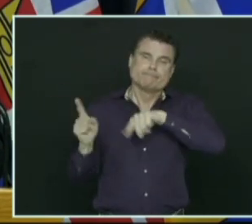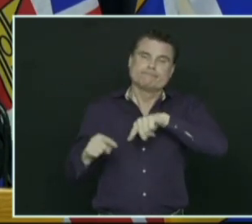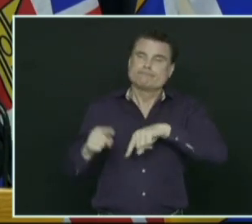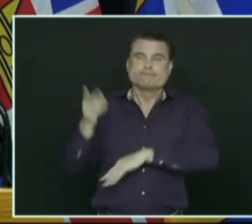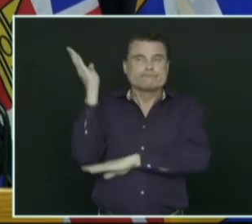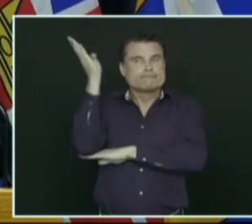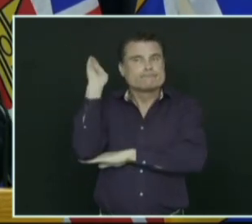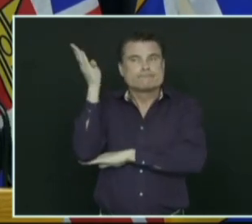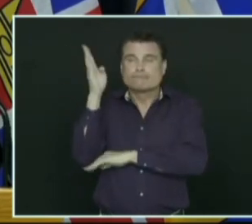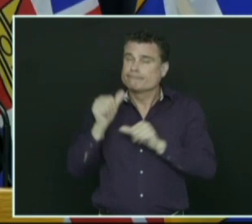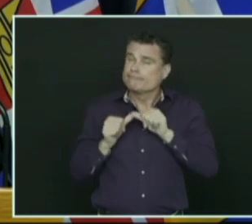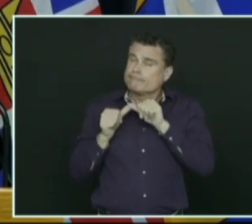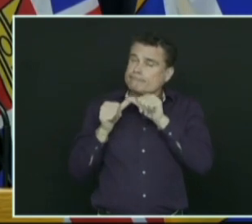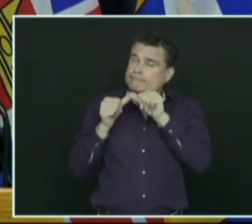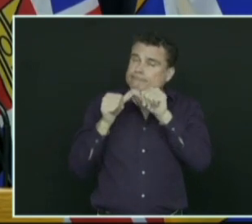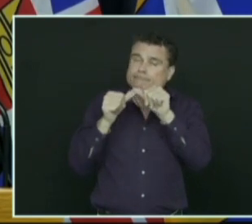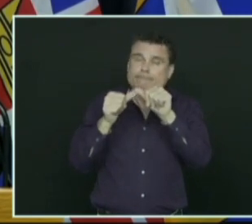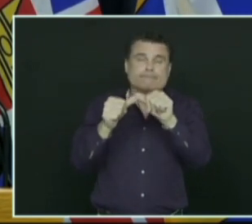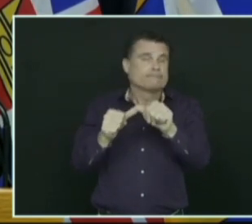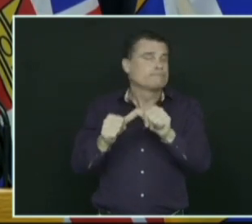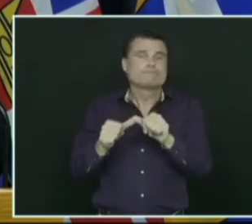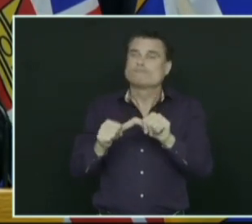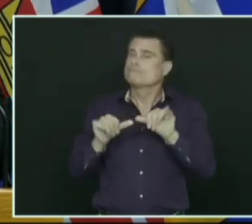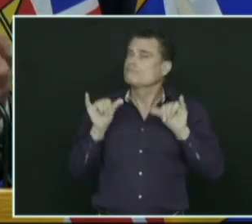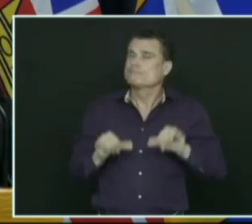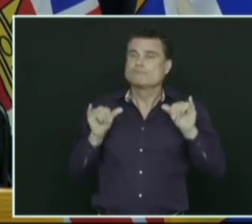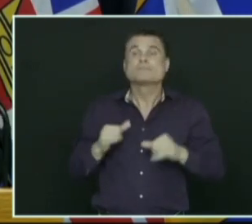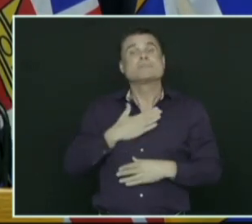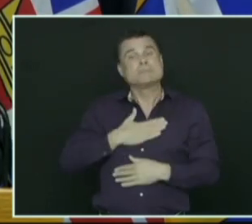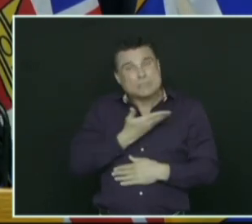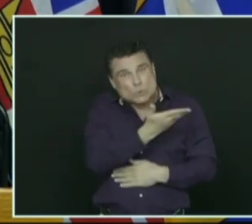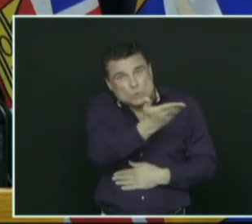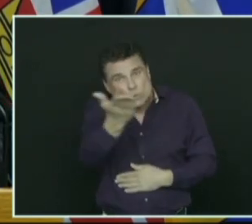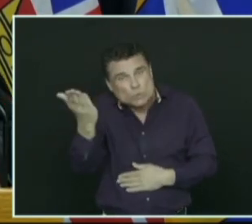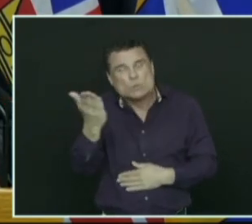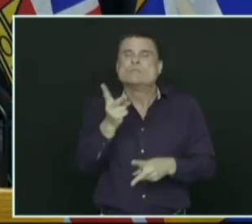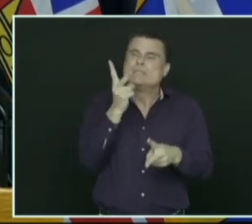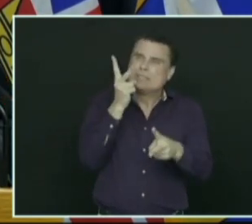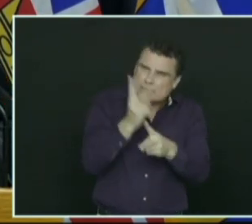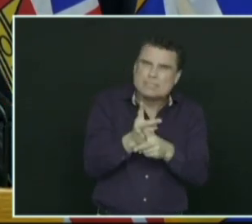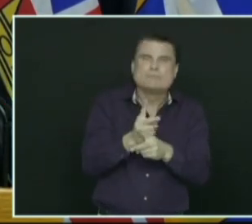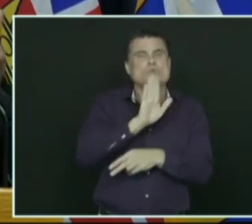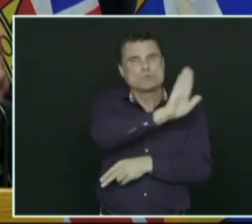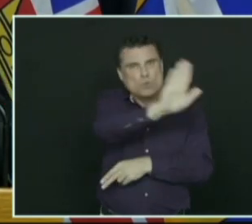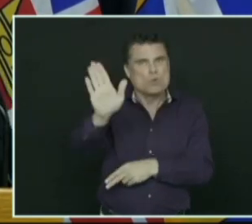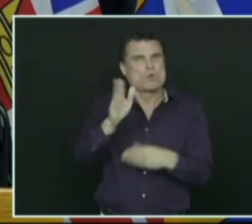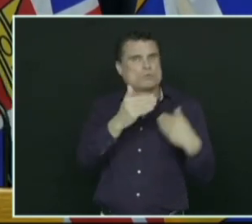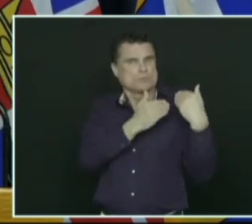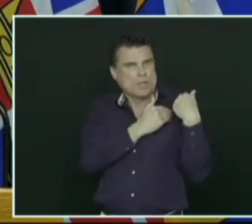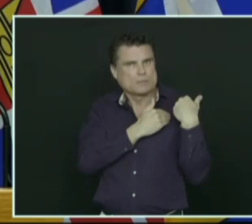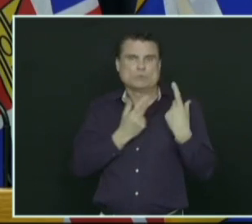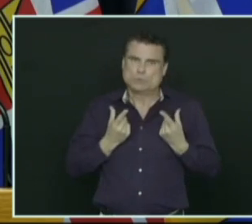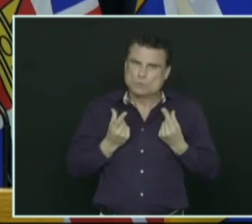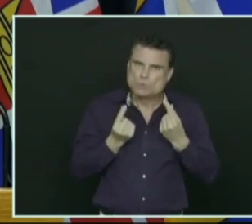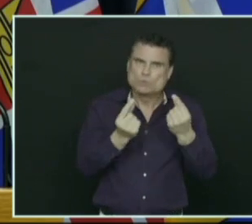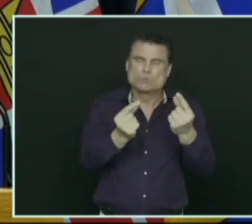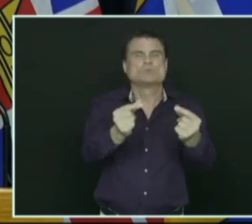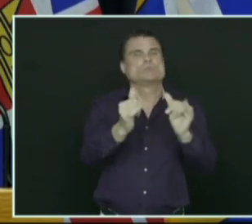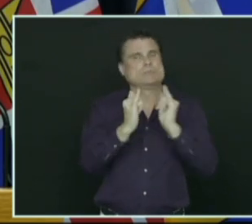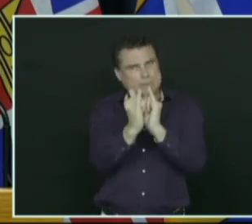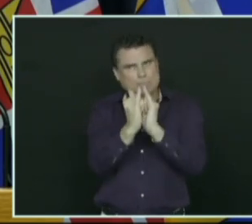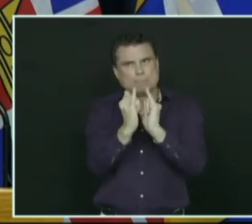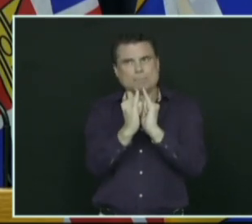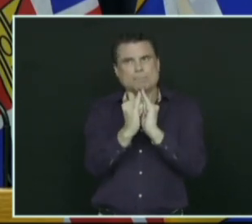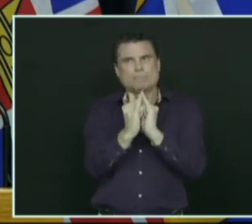know all of those losses are felt profoundly by communities and by families. I wanted to note, Dr. Henry talked about